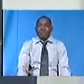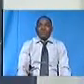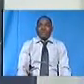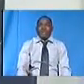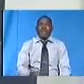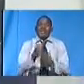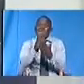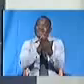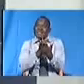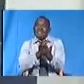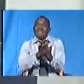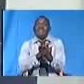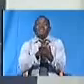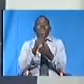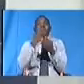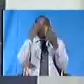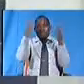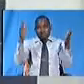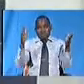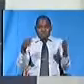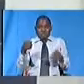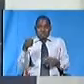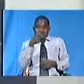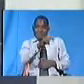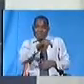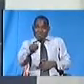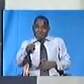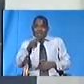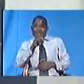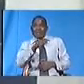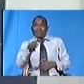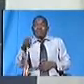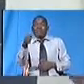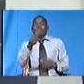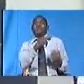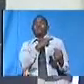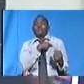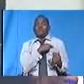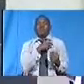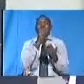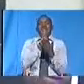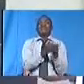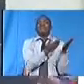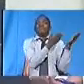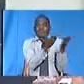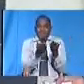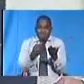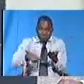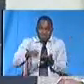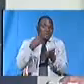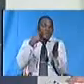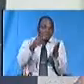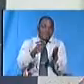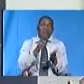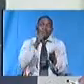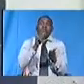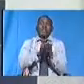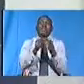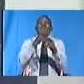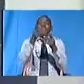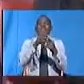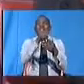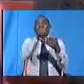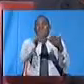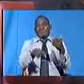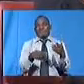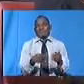not your responsibility to bring that polling station, the list to us, for us to see that, oh, is this one of them? Is that one